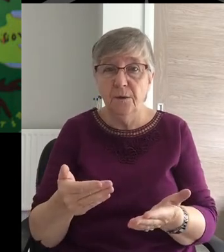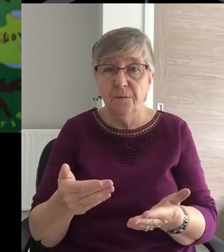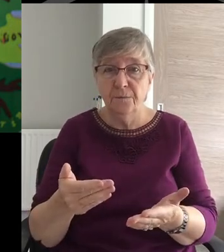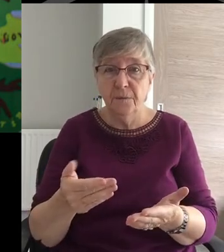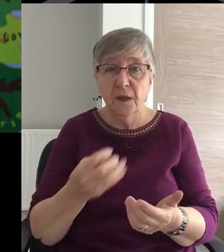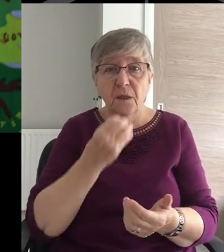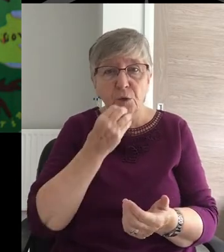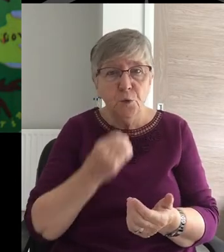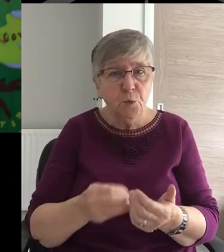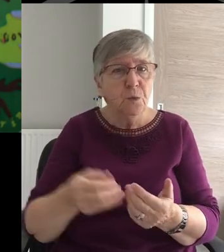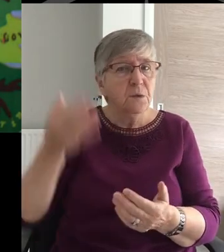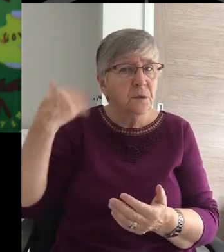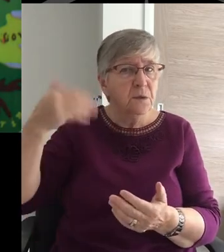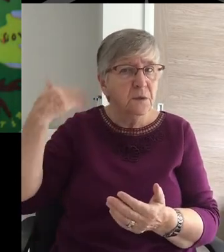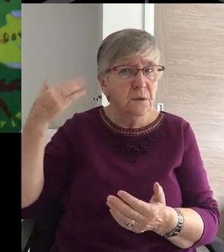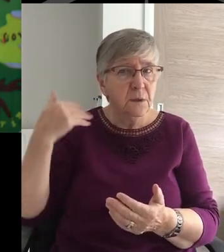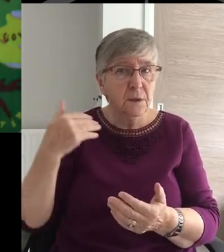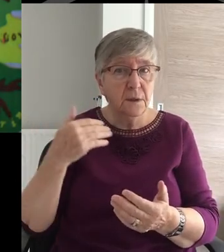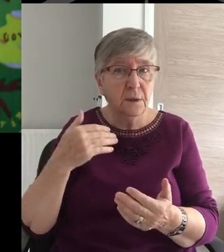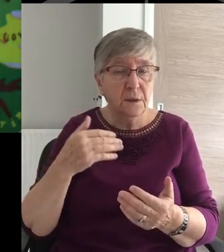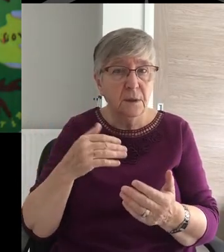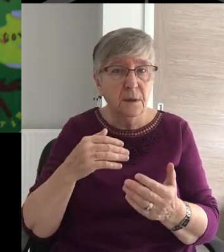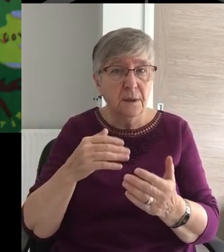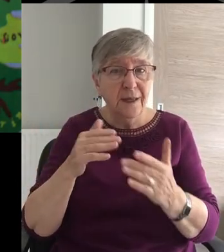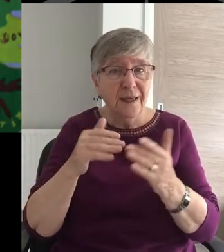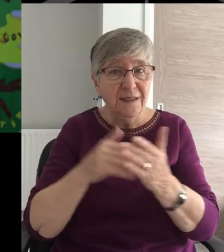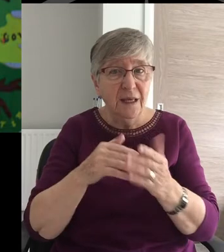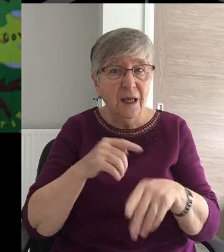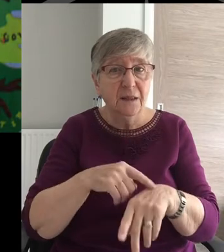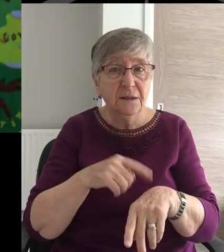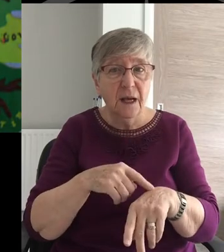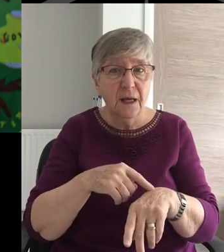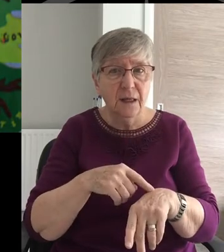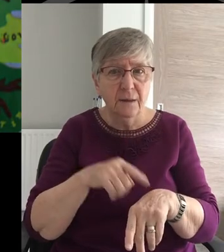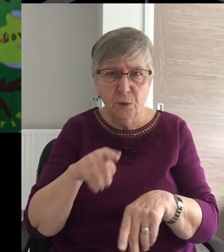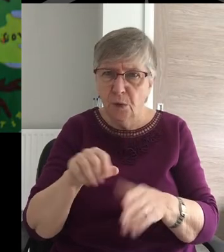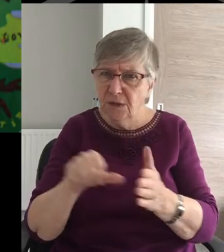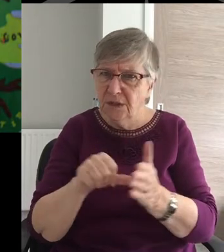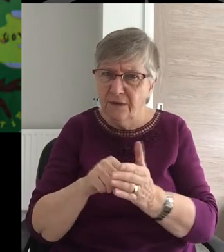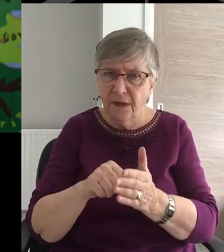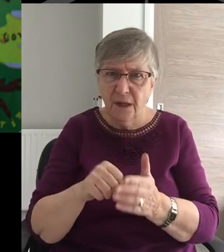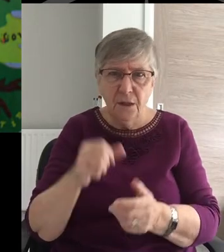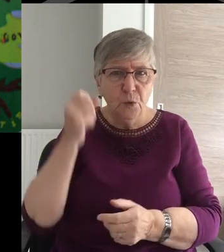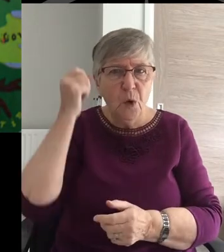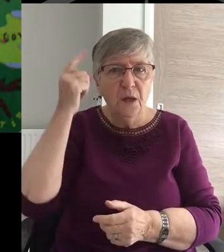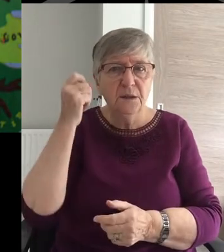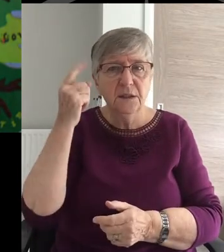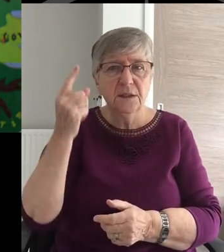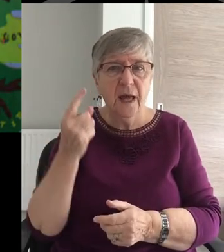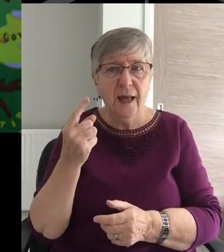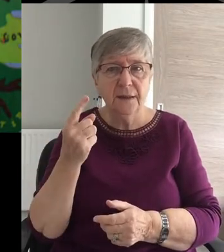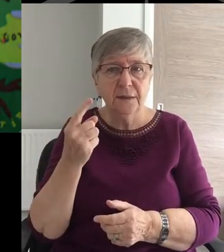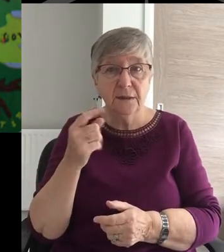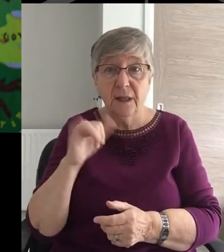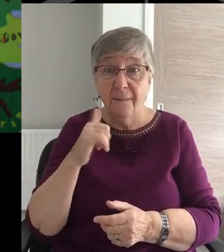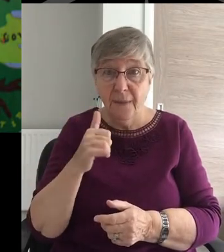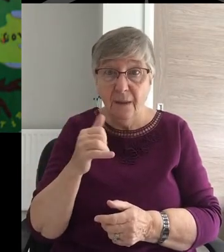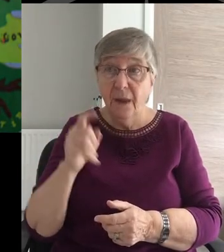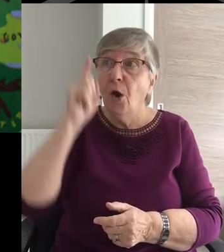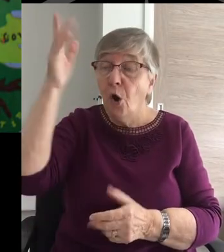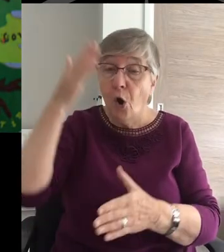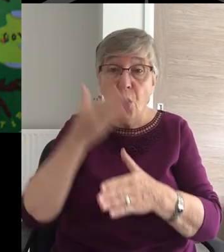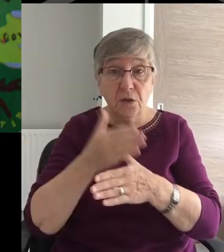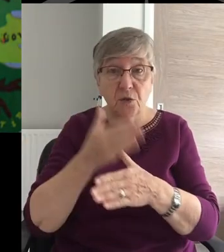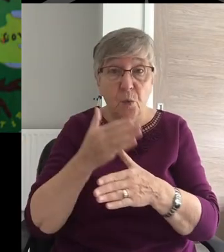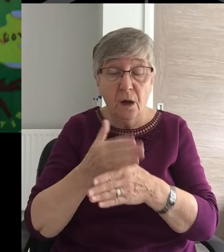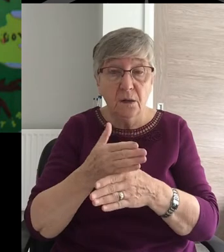The Jews in Ezekiel's day found it hard to understand that it might be God's work